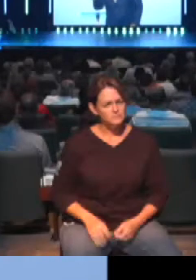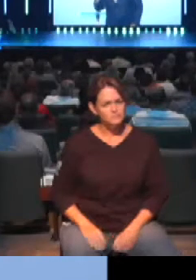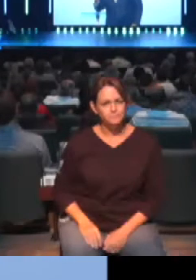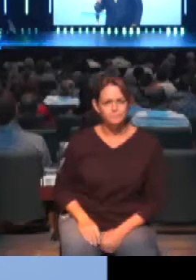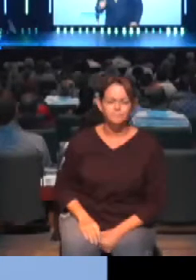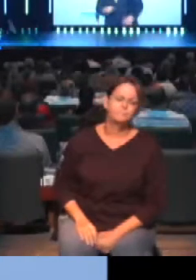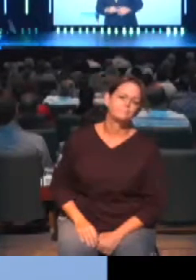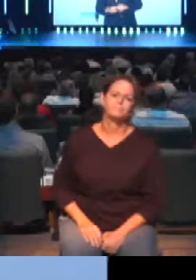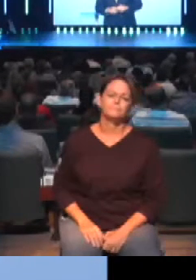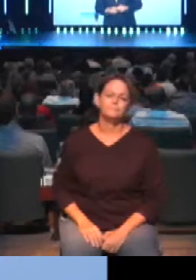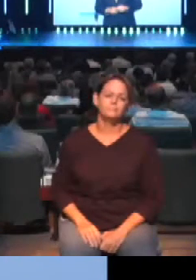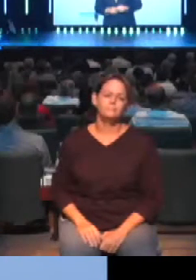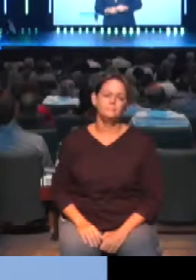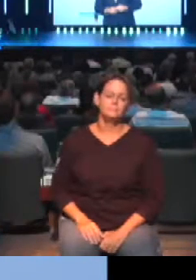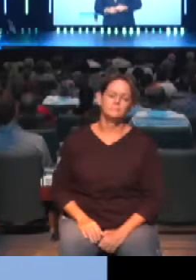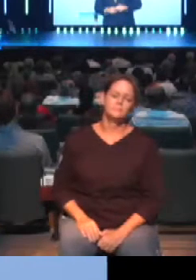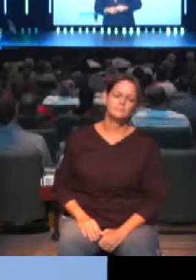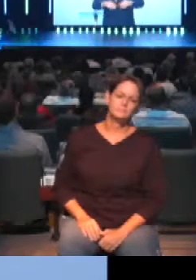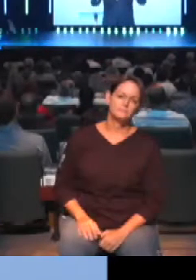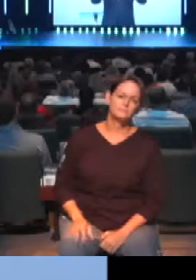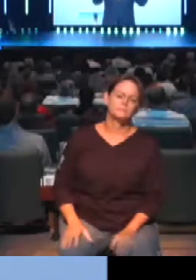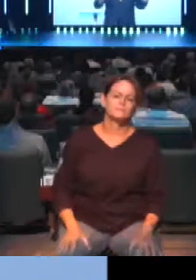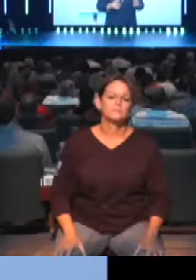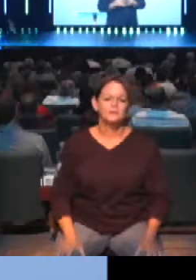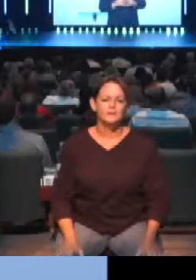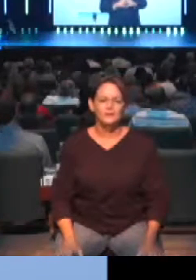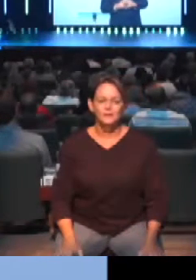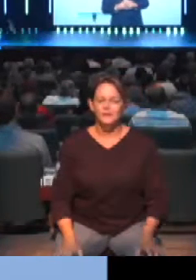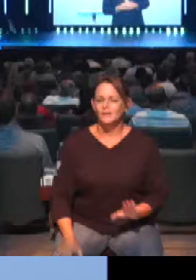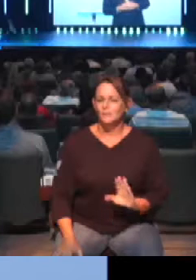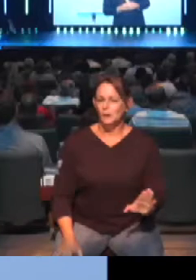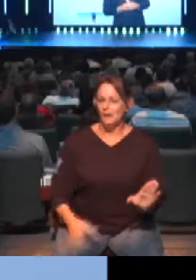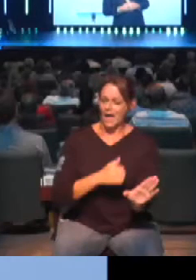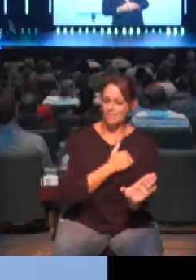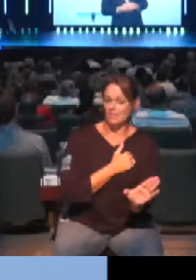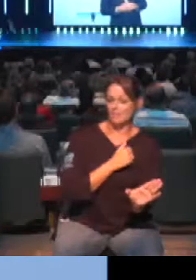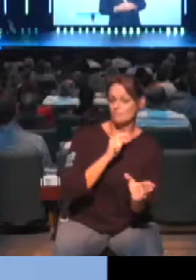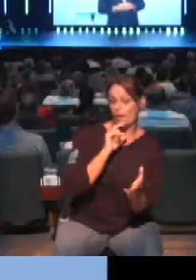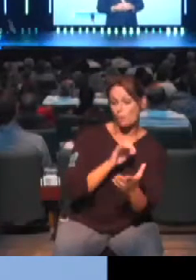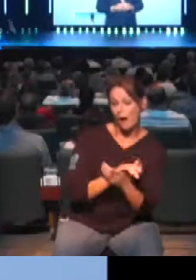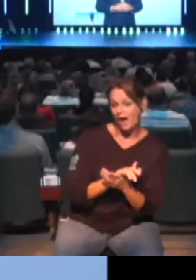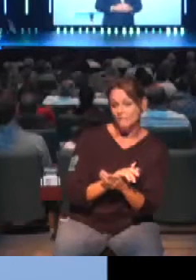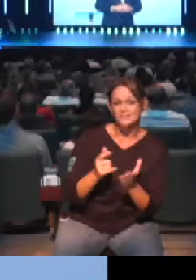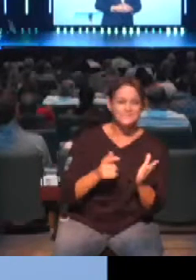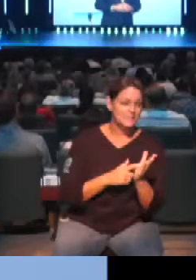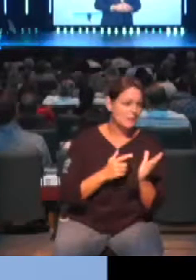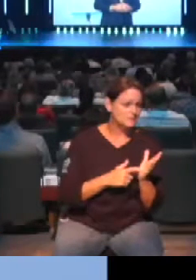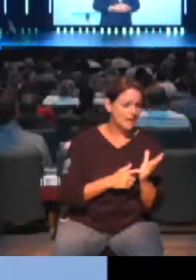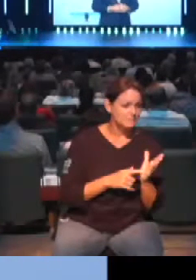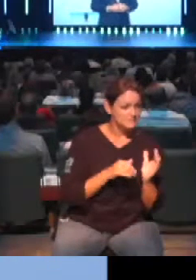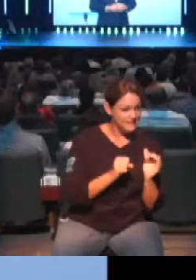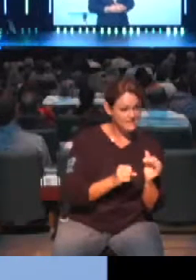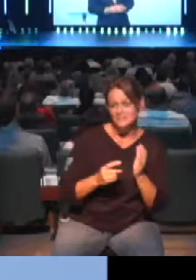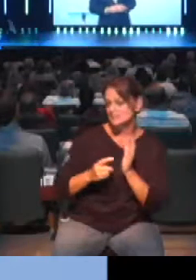instructions of what you're to do with the tithe. That's like saying, well, I love my wife when I feel led. Well, how's that working out for